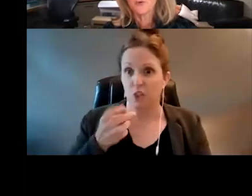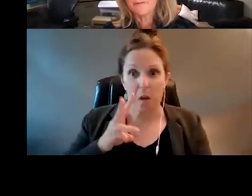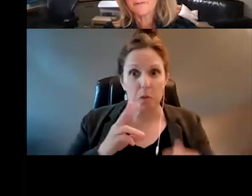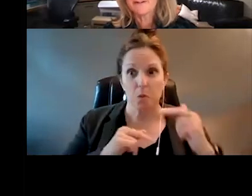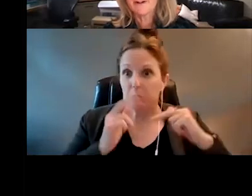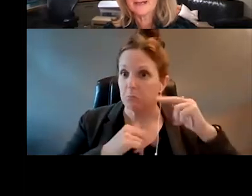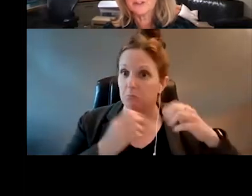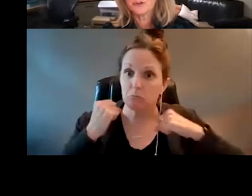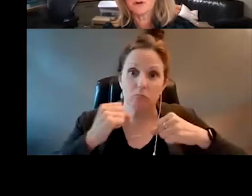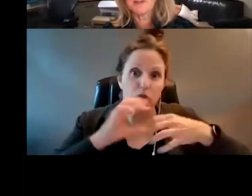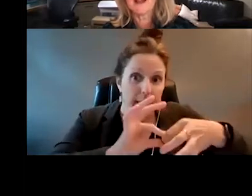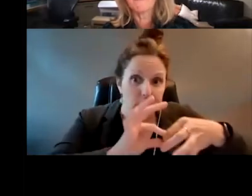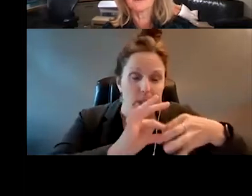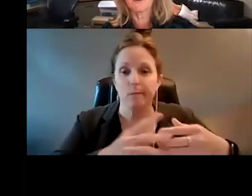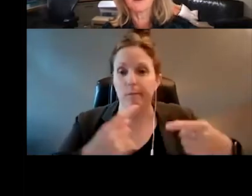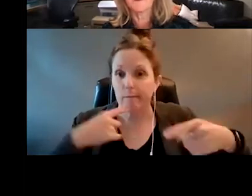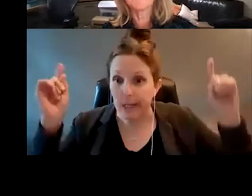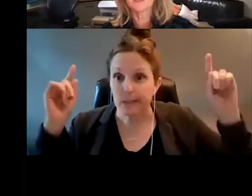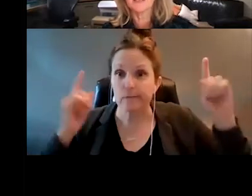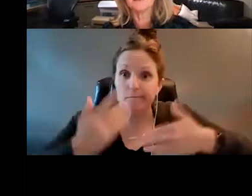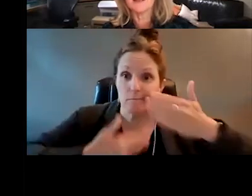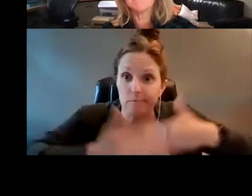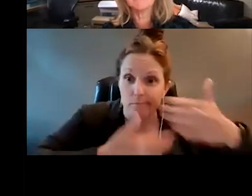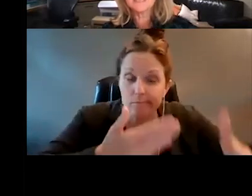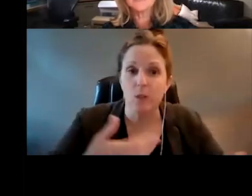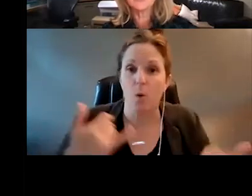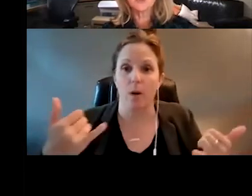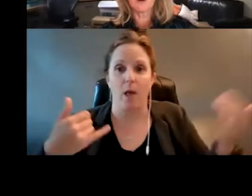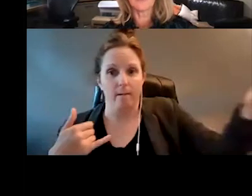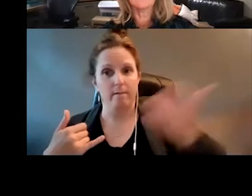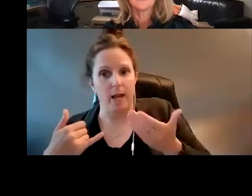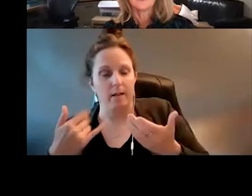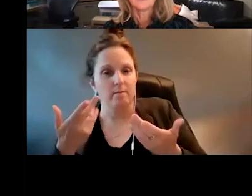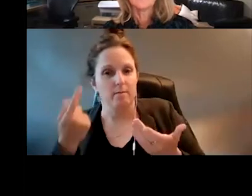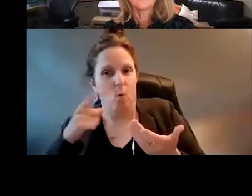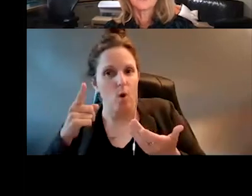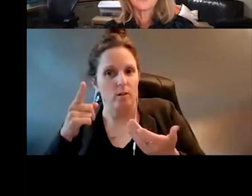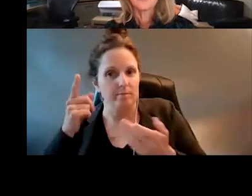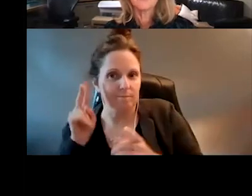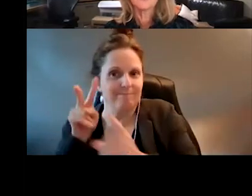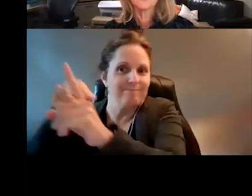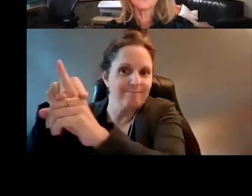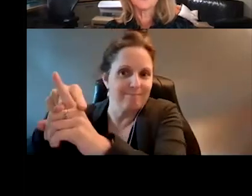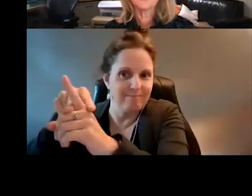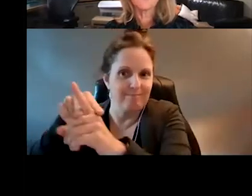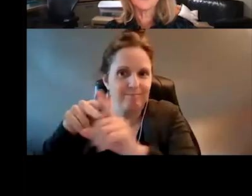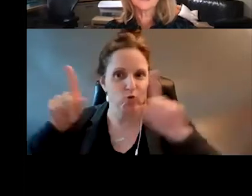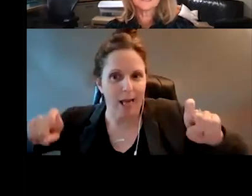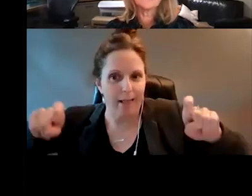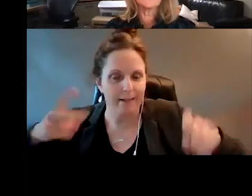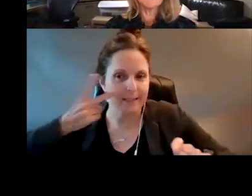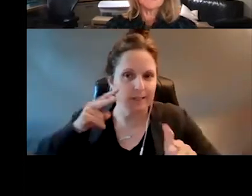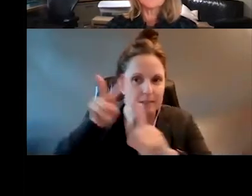hiring criteria. So we feel that this is something that can be taken out into the community. They built